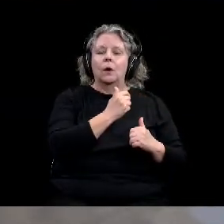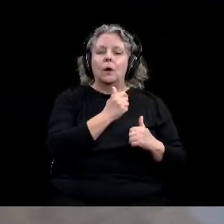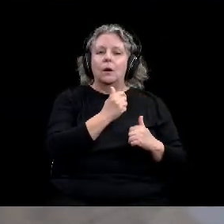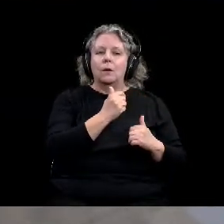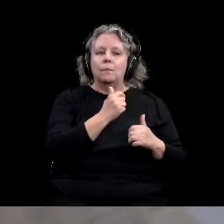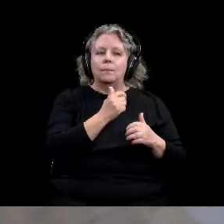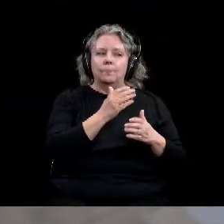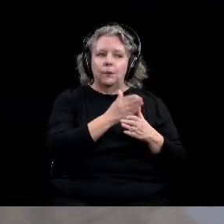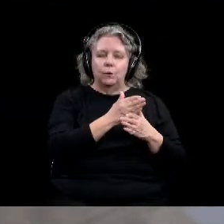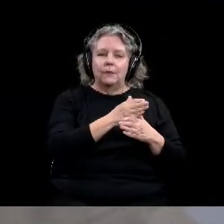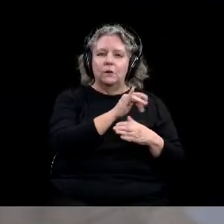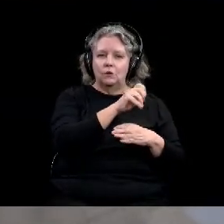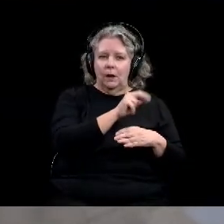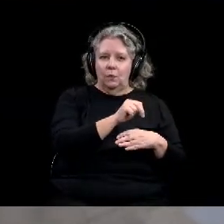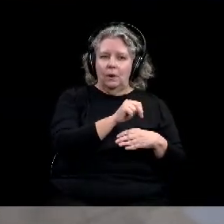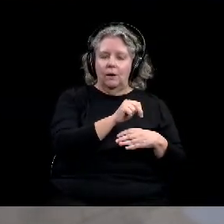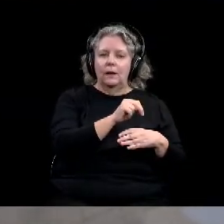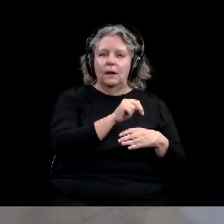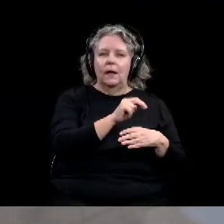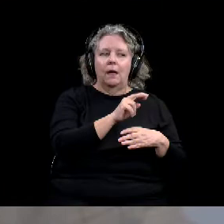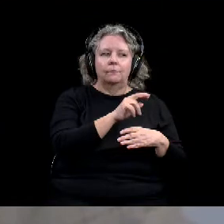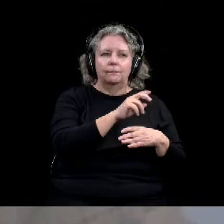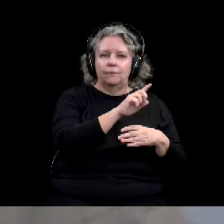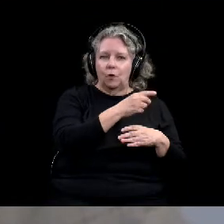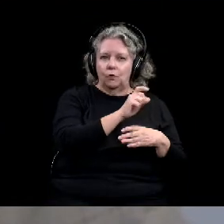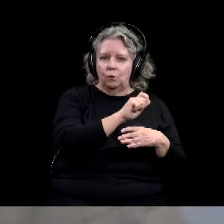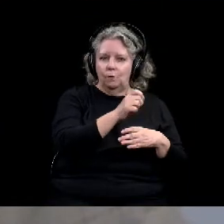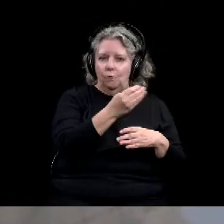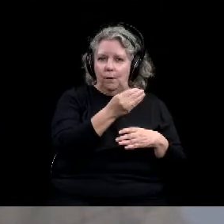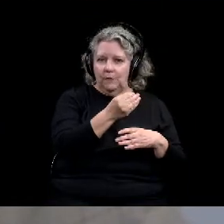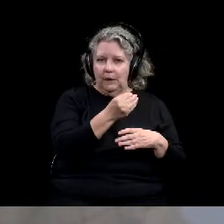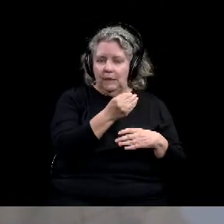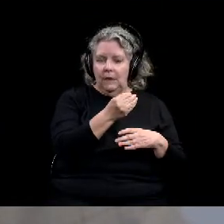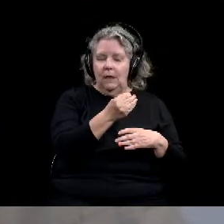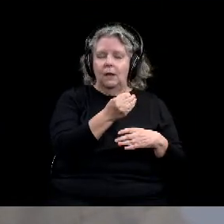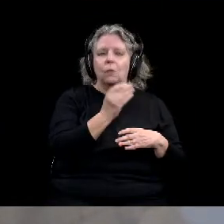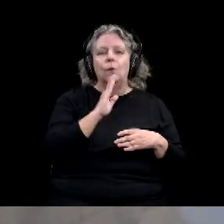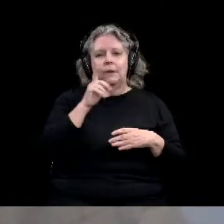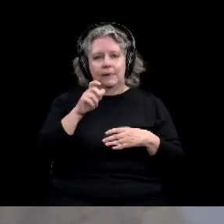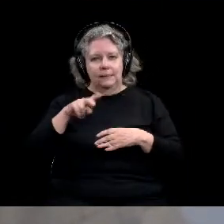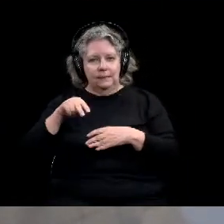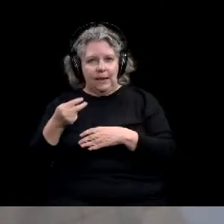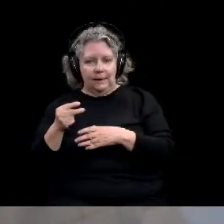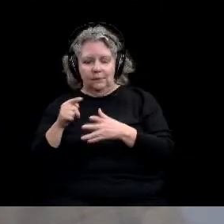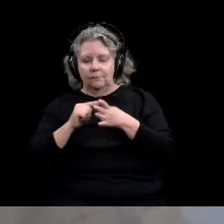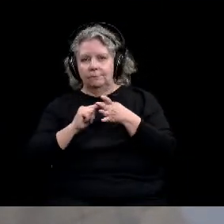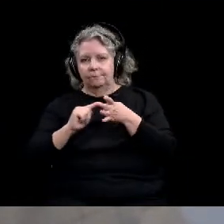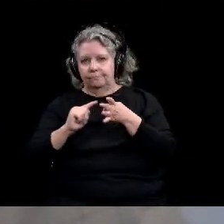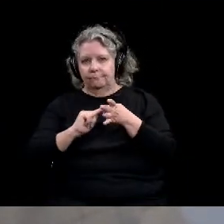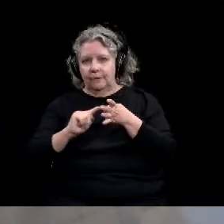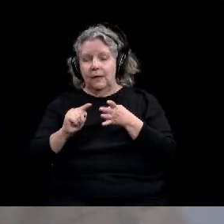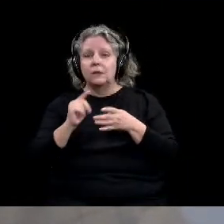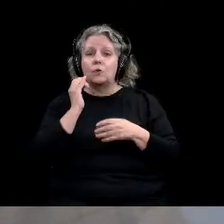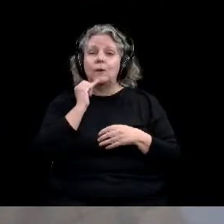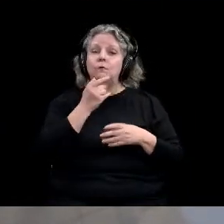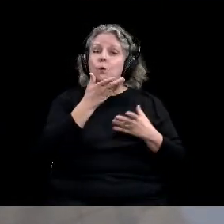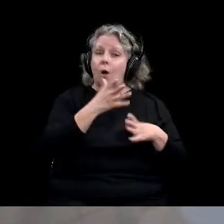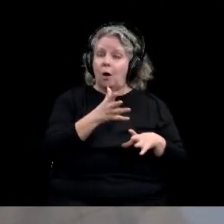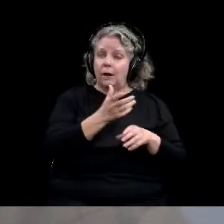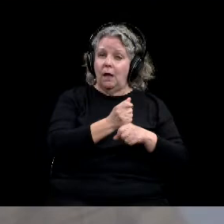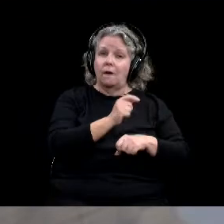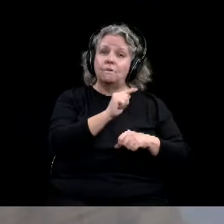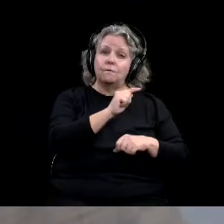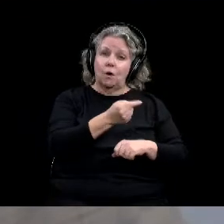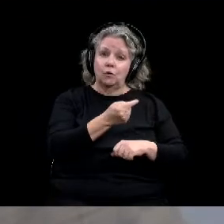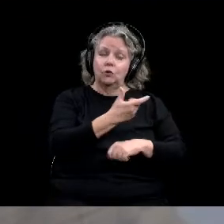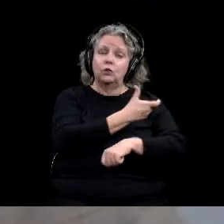your first dose from the Waco-McLennan County Public Health District, you will be contacted directly by the health district at the phone or email